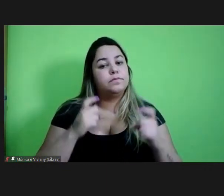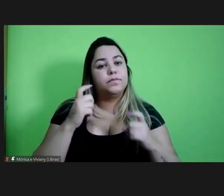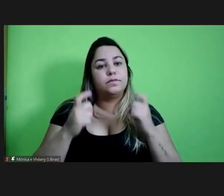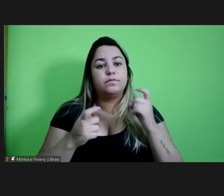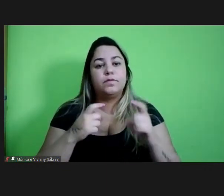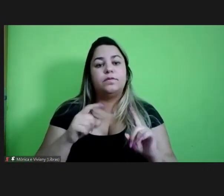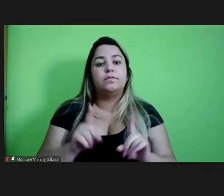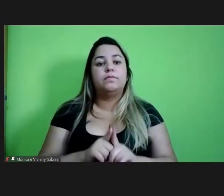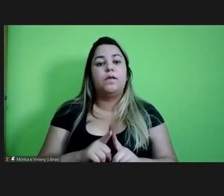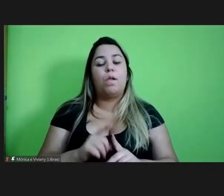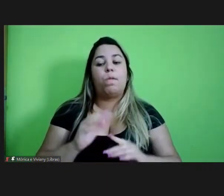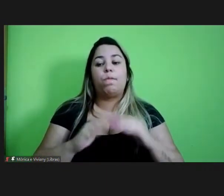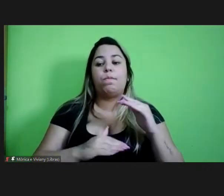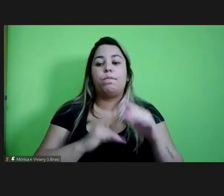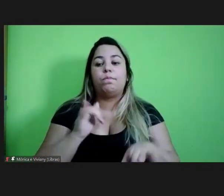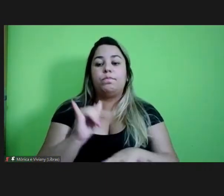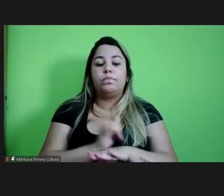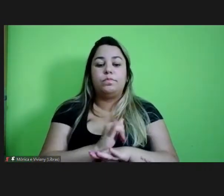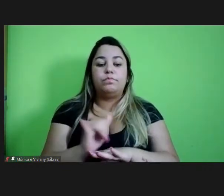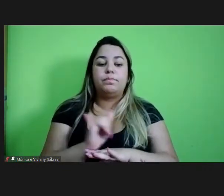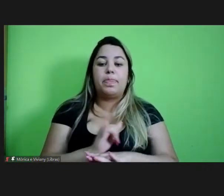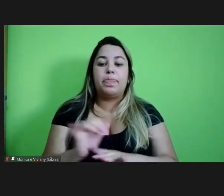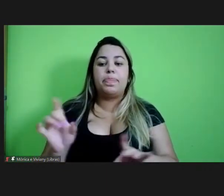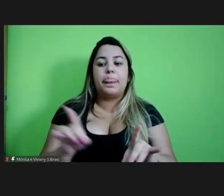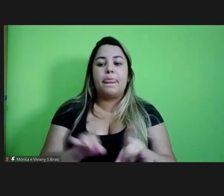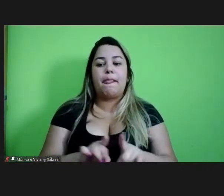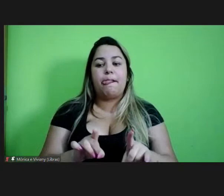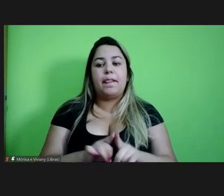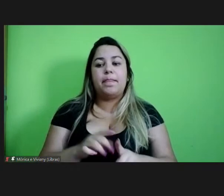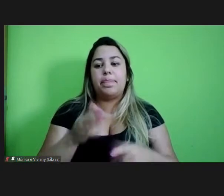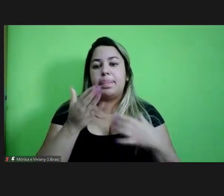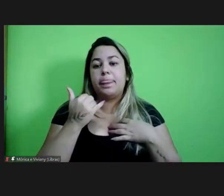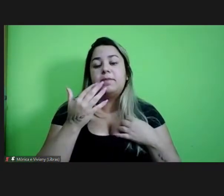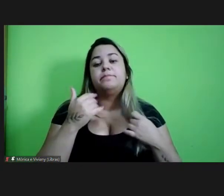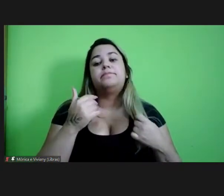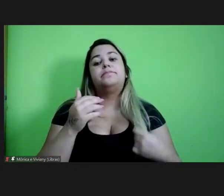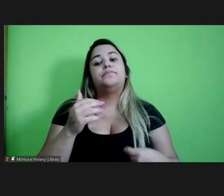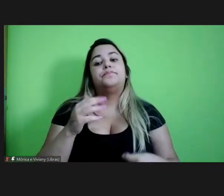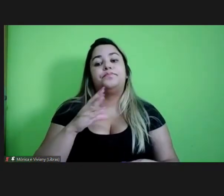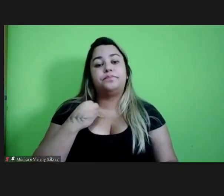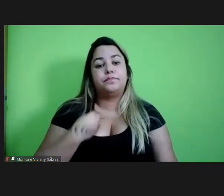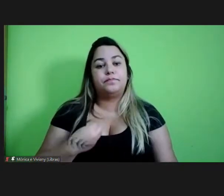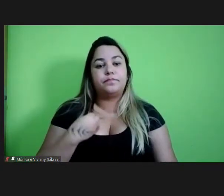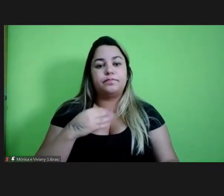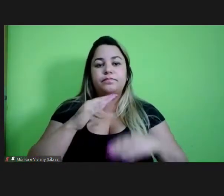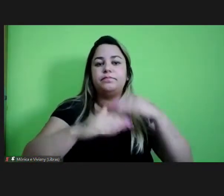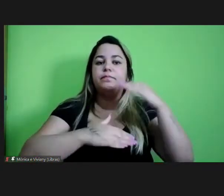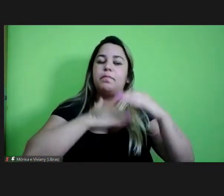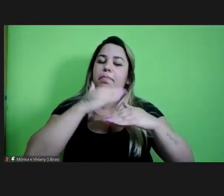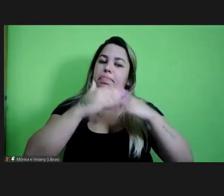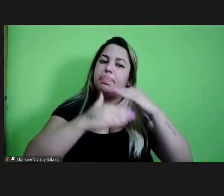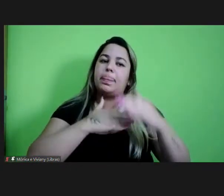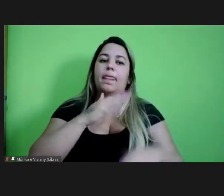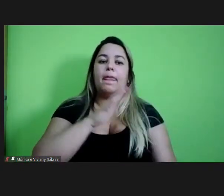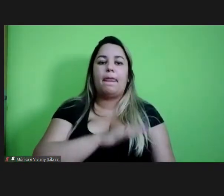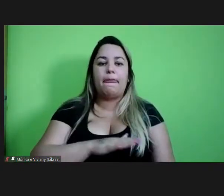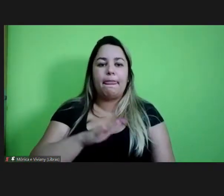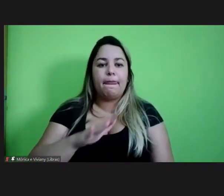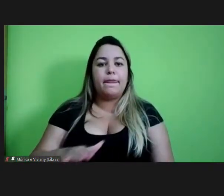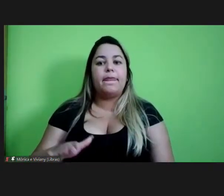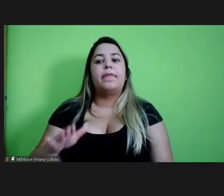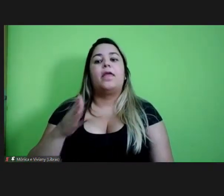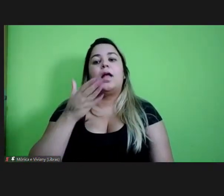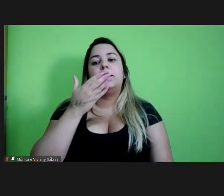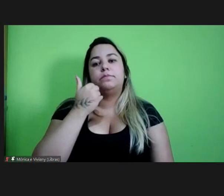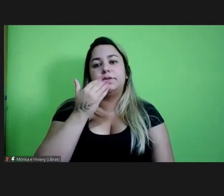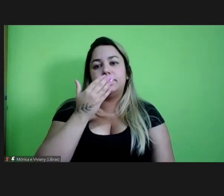It has been concerned with develop strategies, talking about not only about food relations, but also the